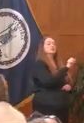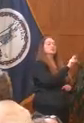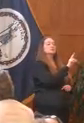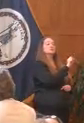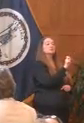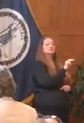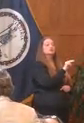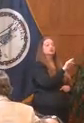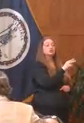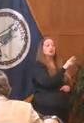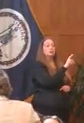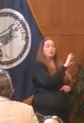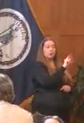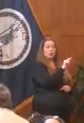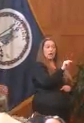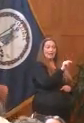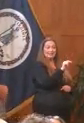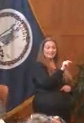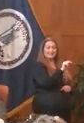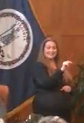you with us? Thank you.